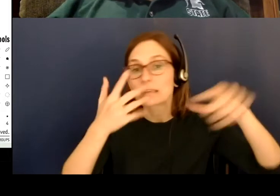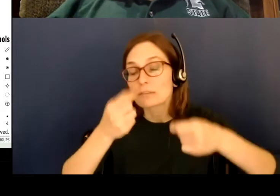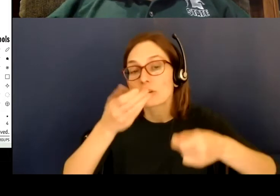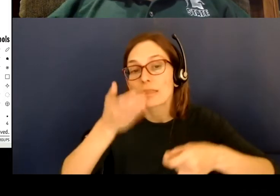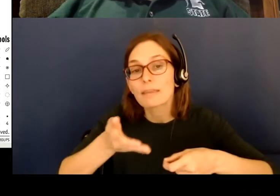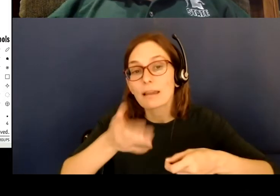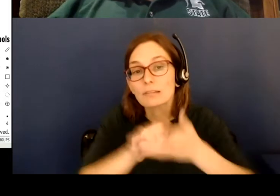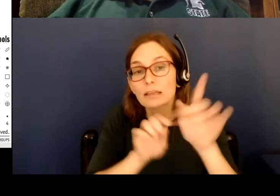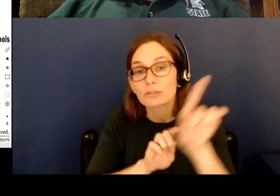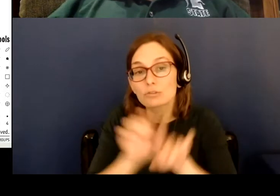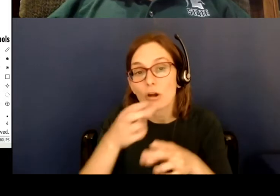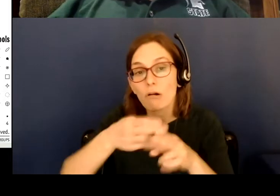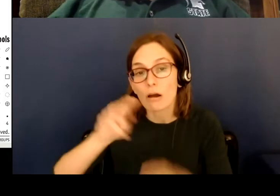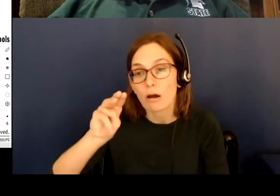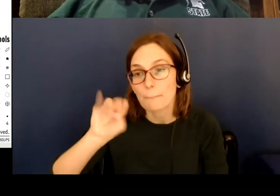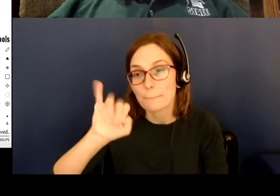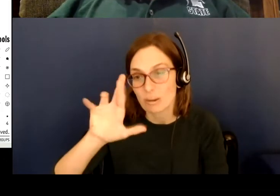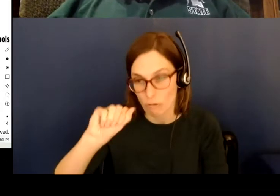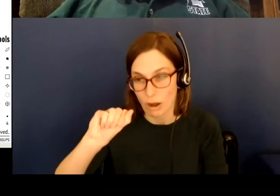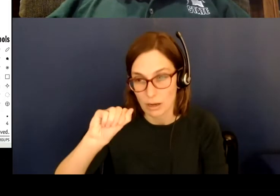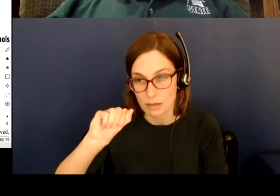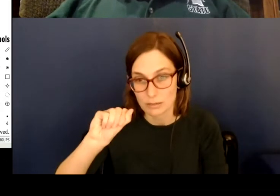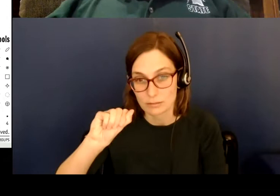this star called Mira.